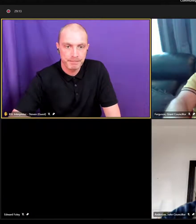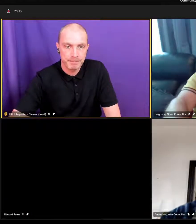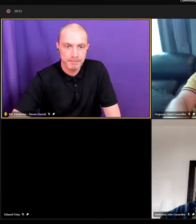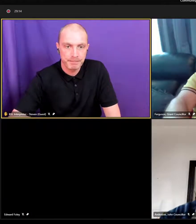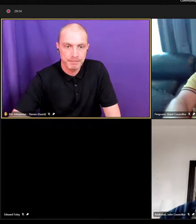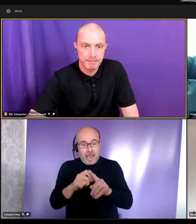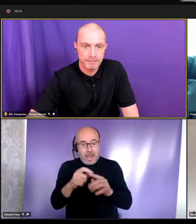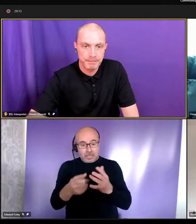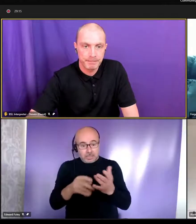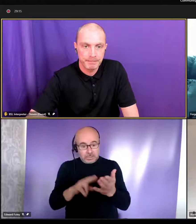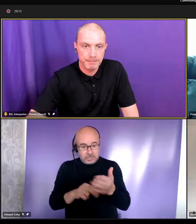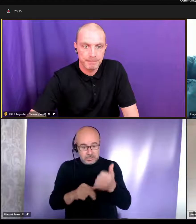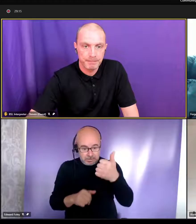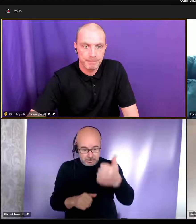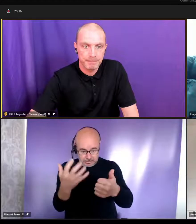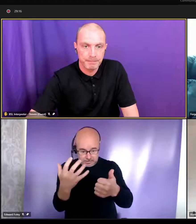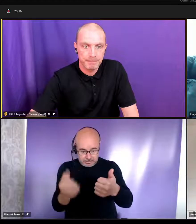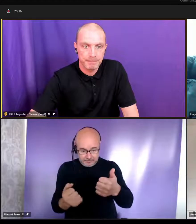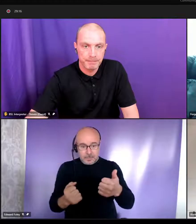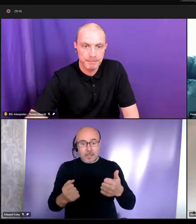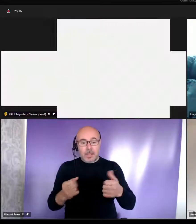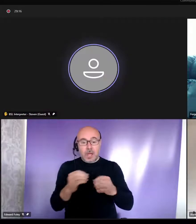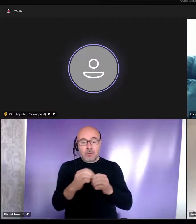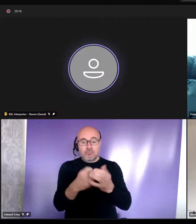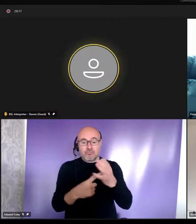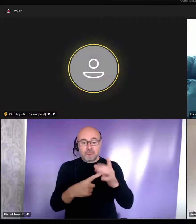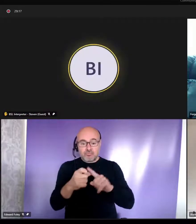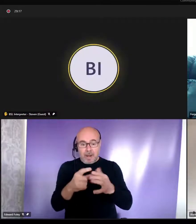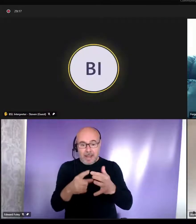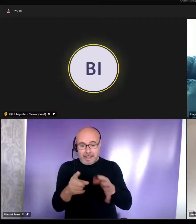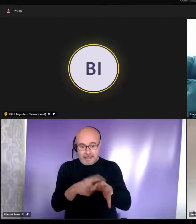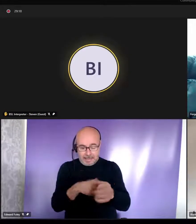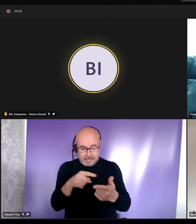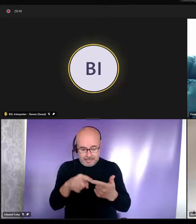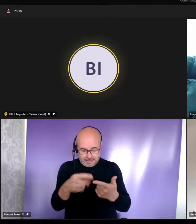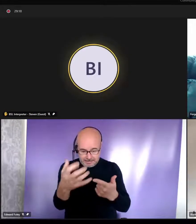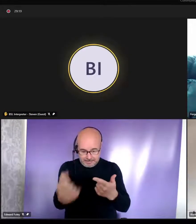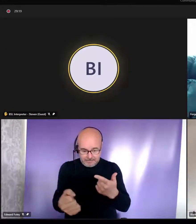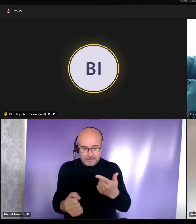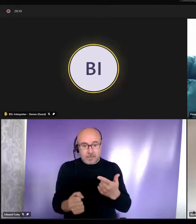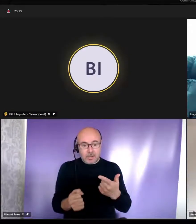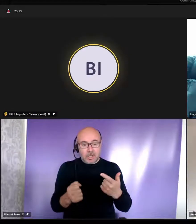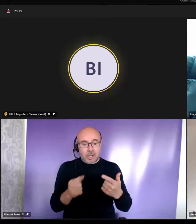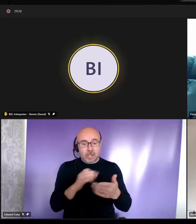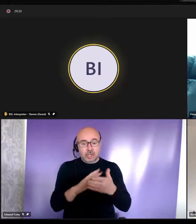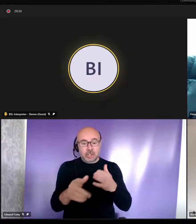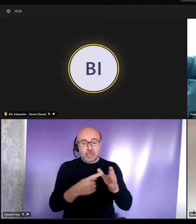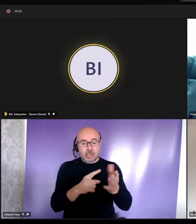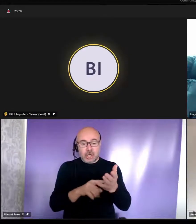have Councillor Bradley. Councillor Chalmers is present also. Councillor Convery.